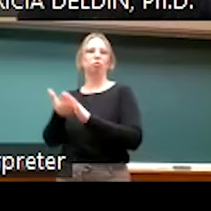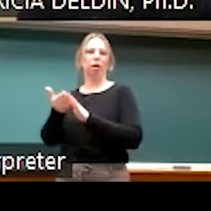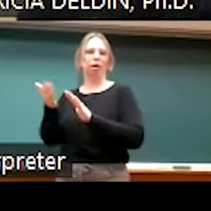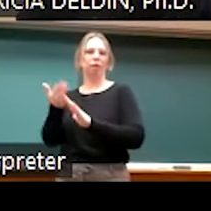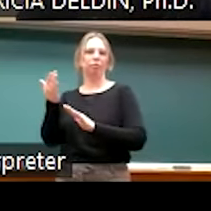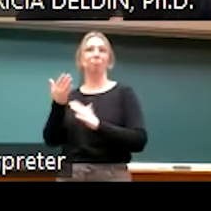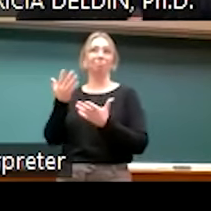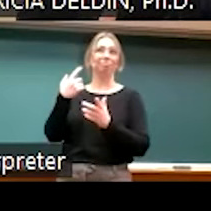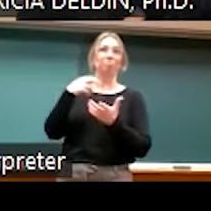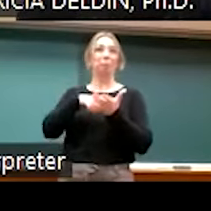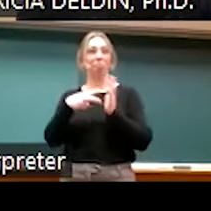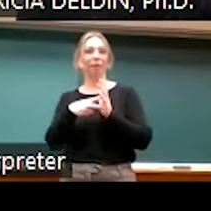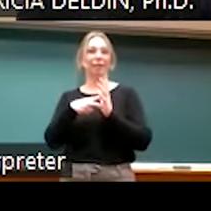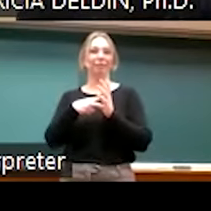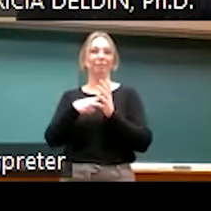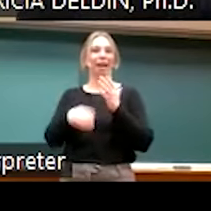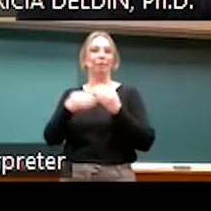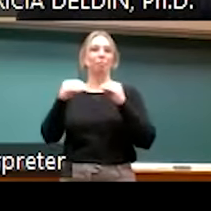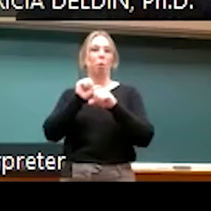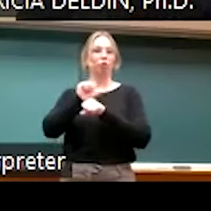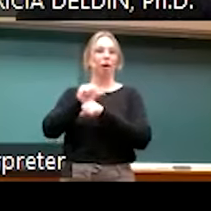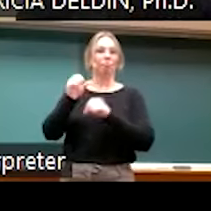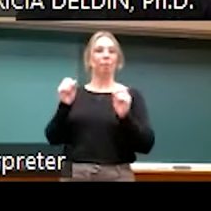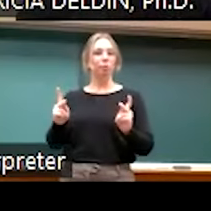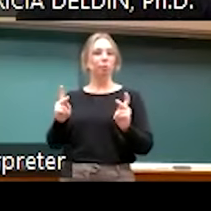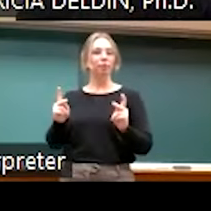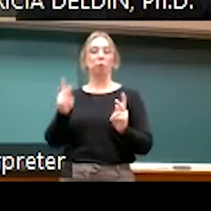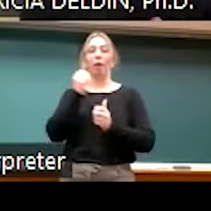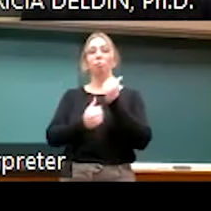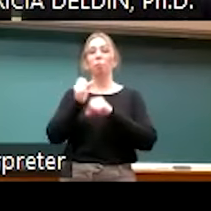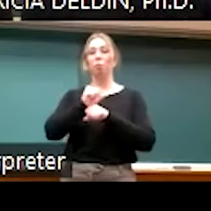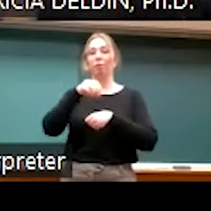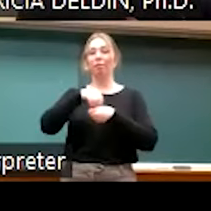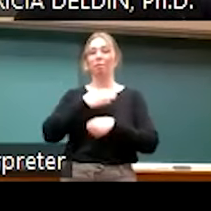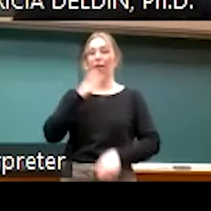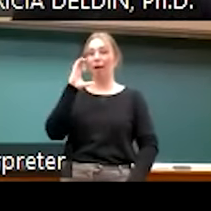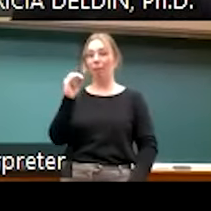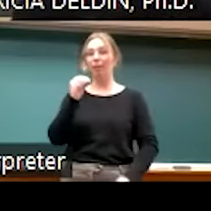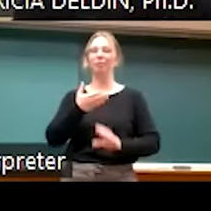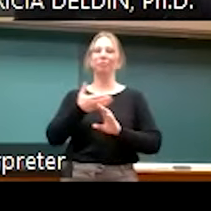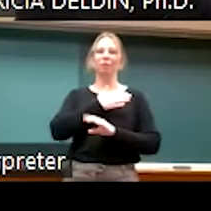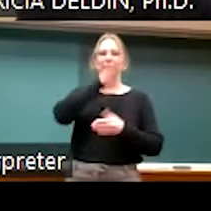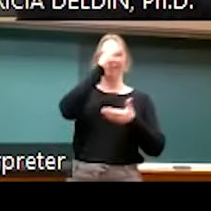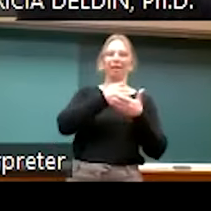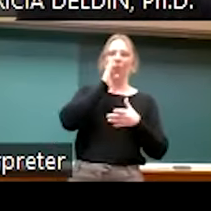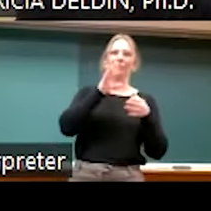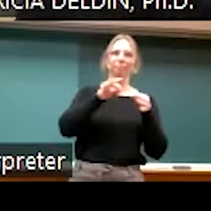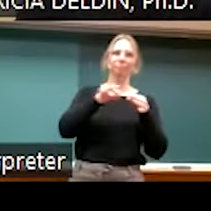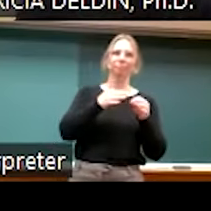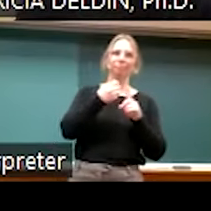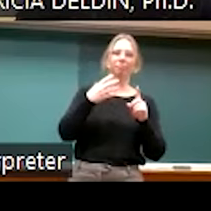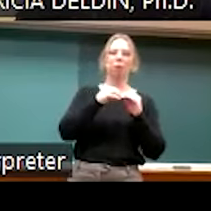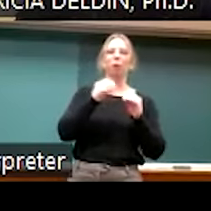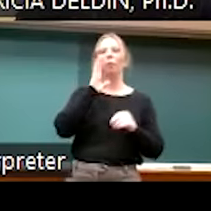jobs. So everyone who worked at my company prior to my selling my company, which I'll get to in a minute,